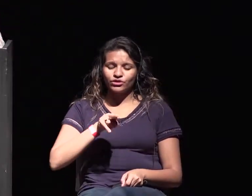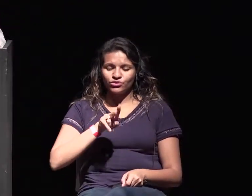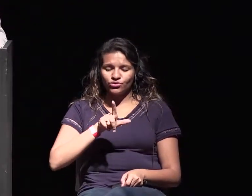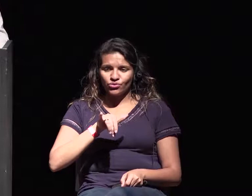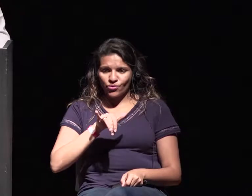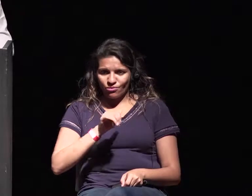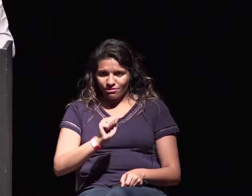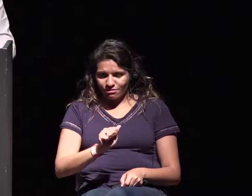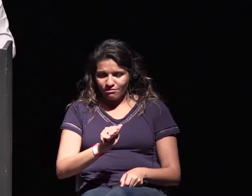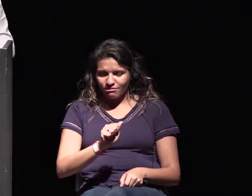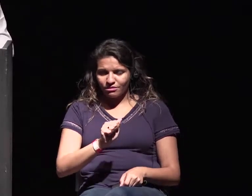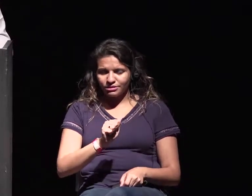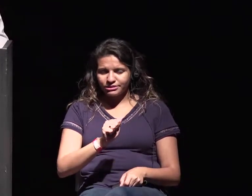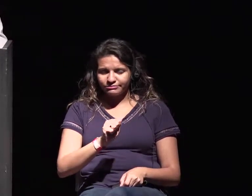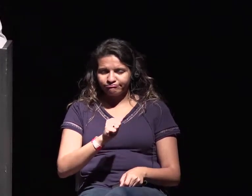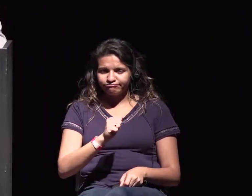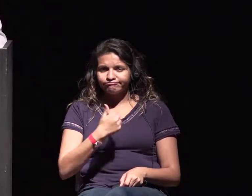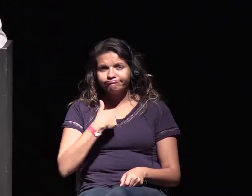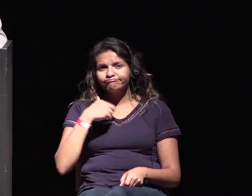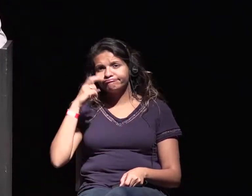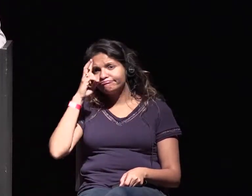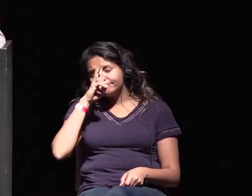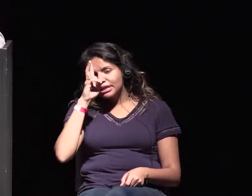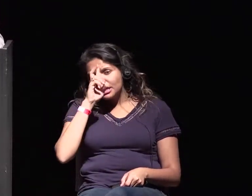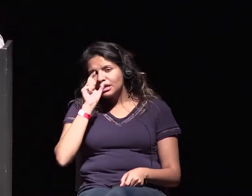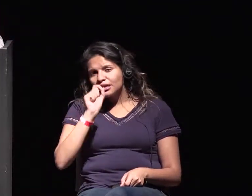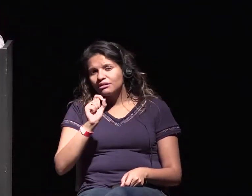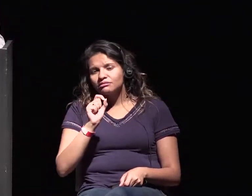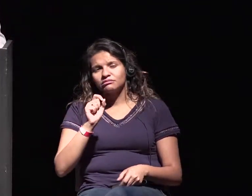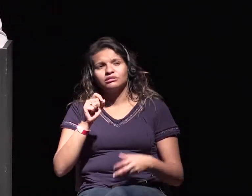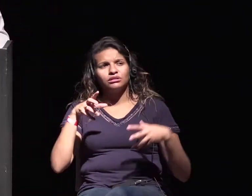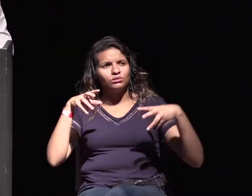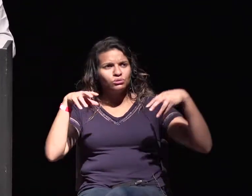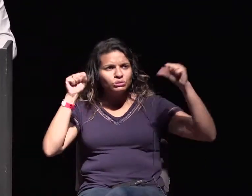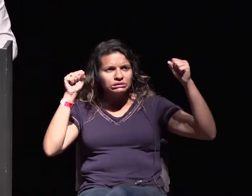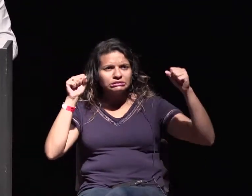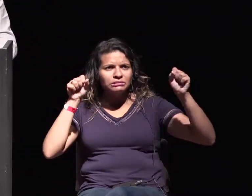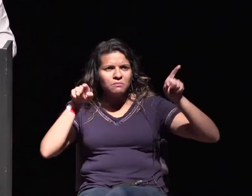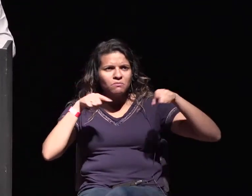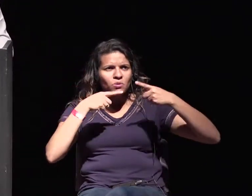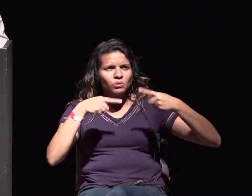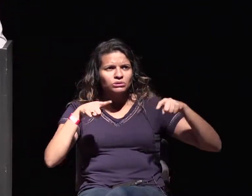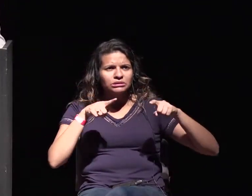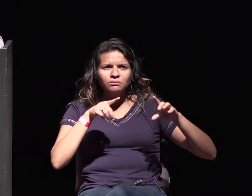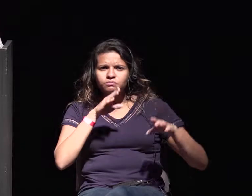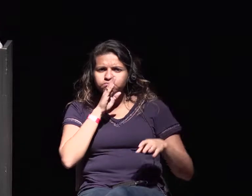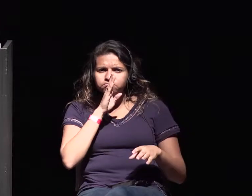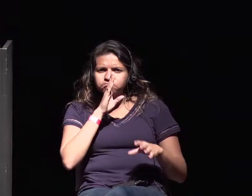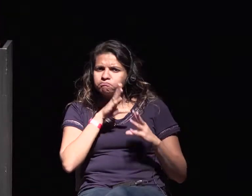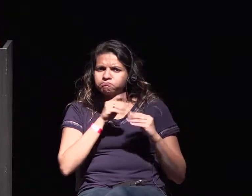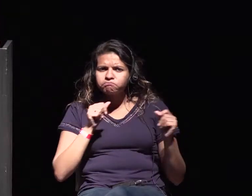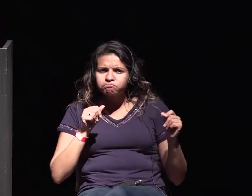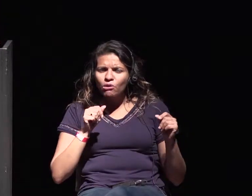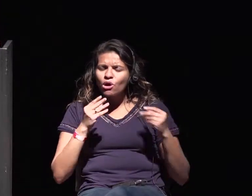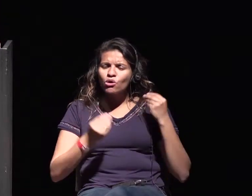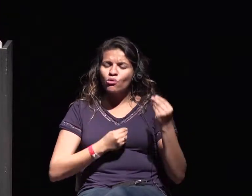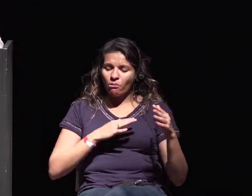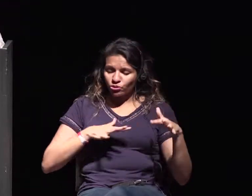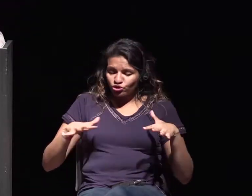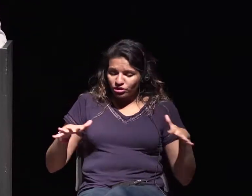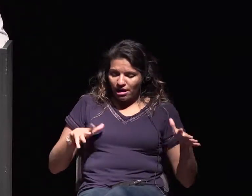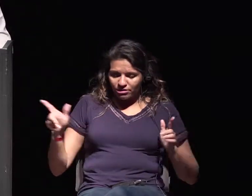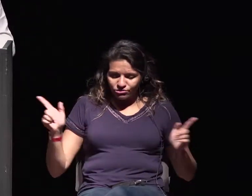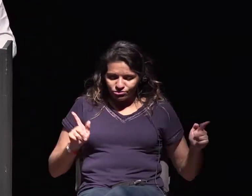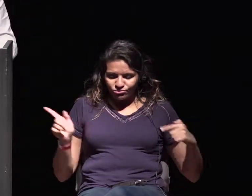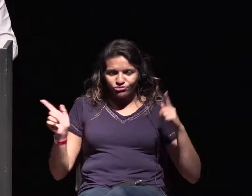the gestures resonate in the empty galleries of the institution as the dancers call for our entire attention. Only